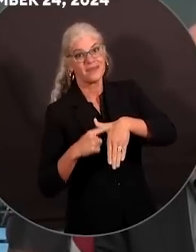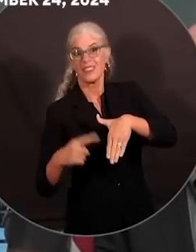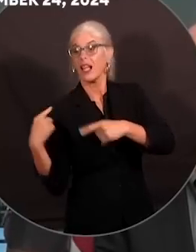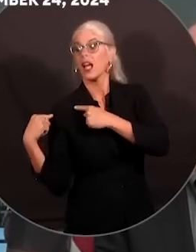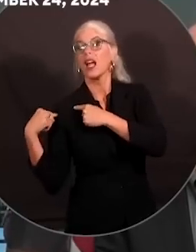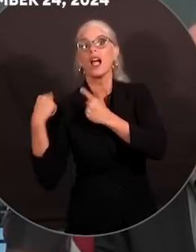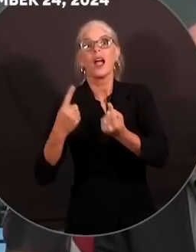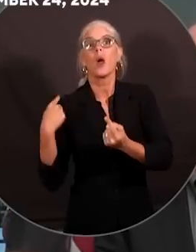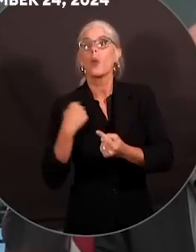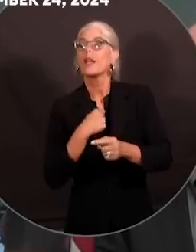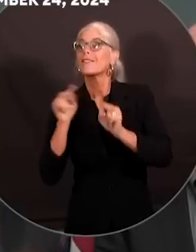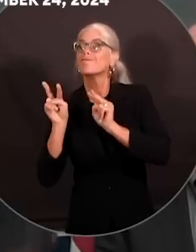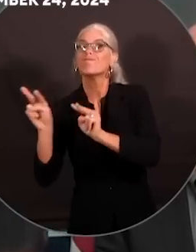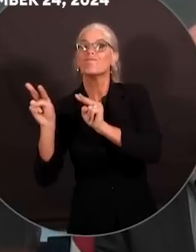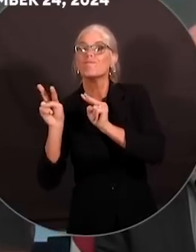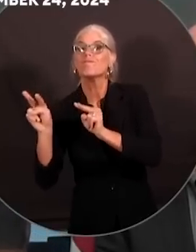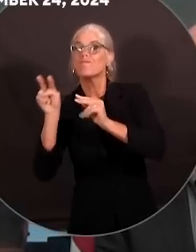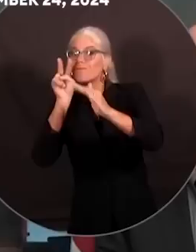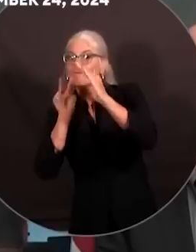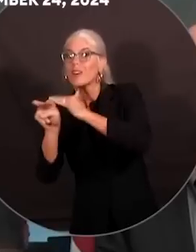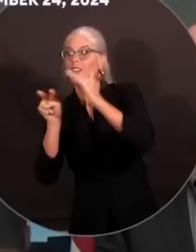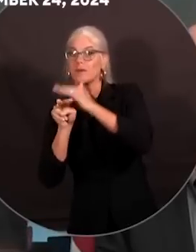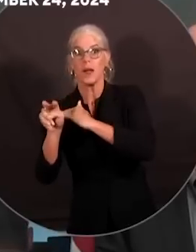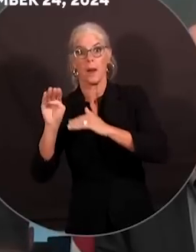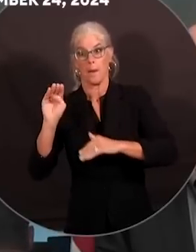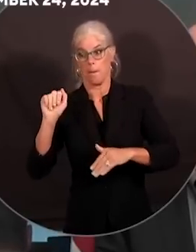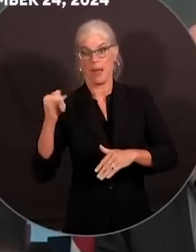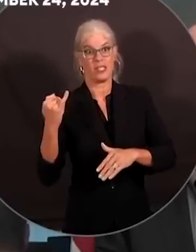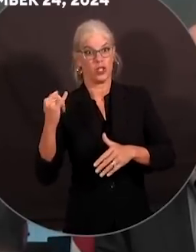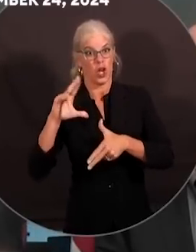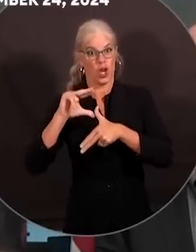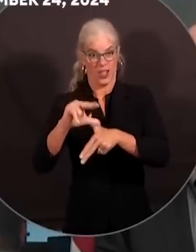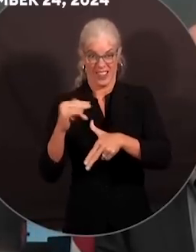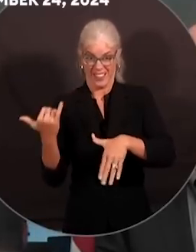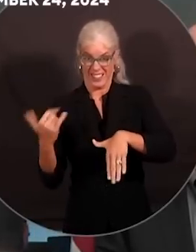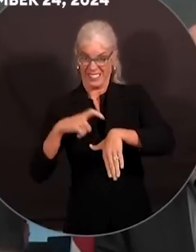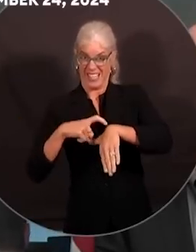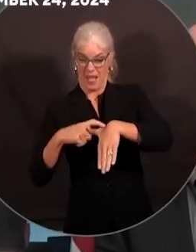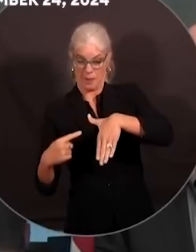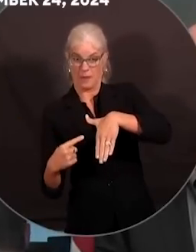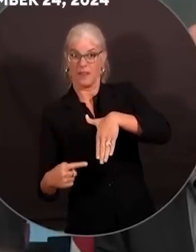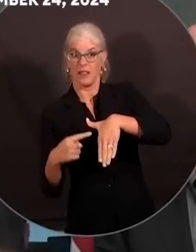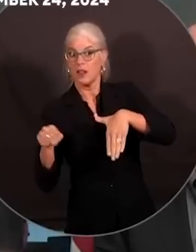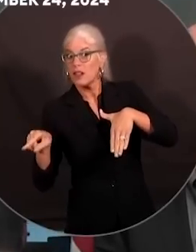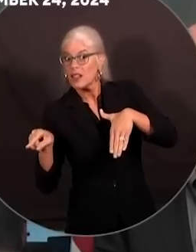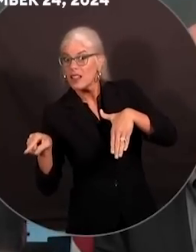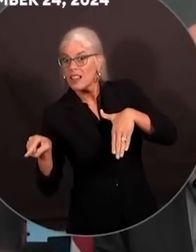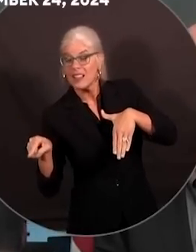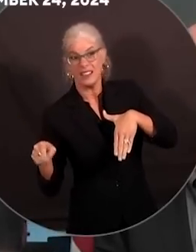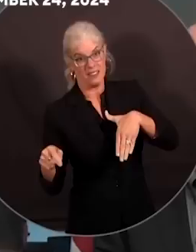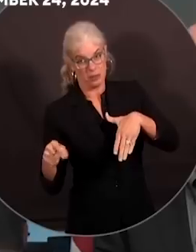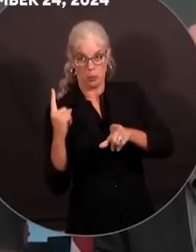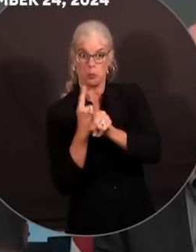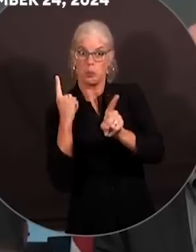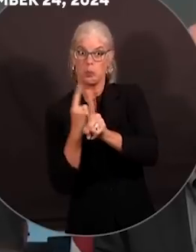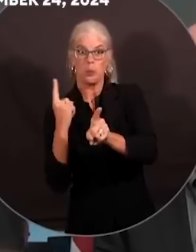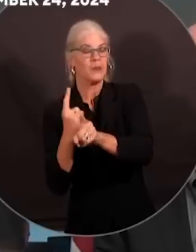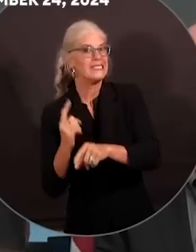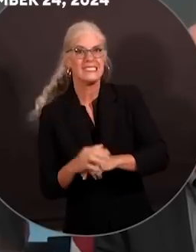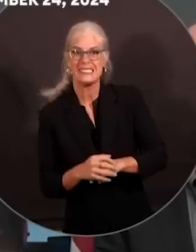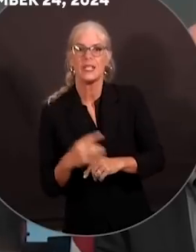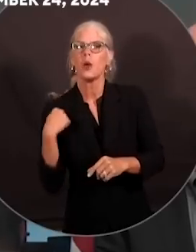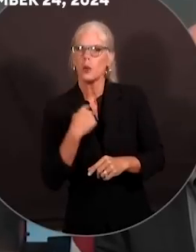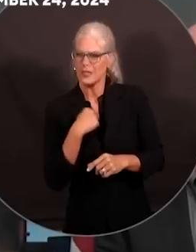a major at this stage of development. And part of it, I think, is because there's some similarities